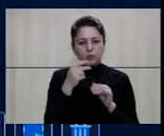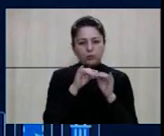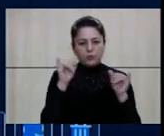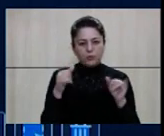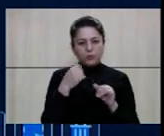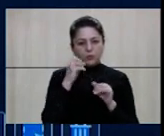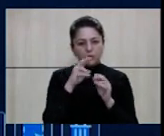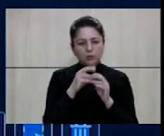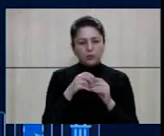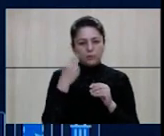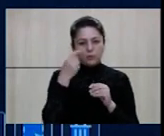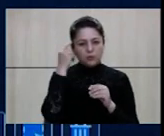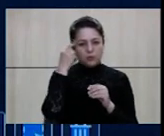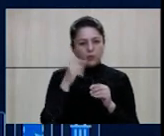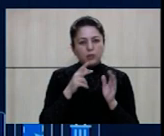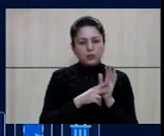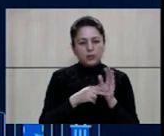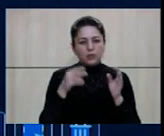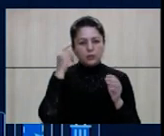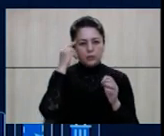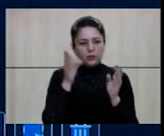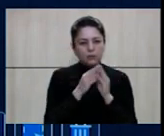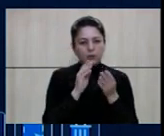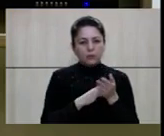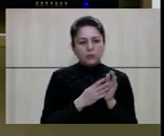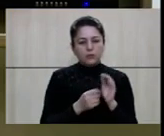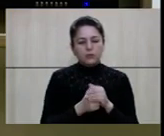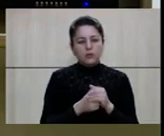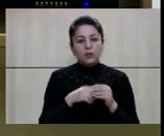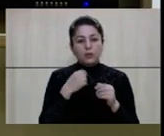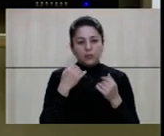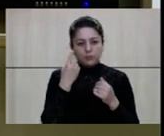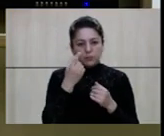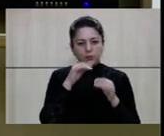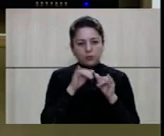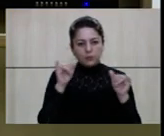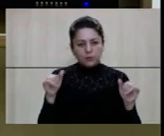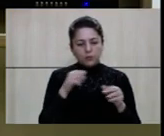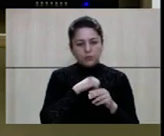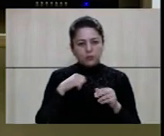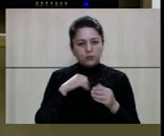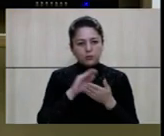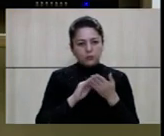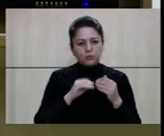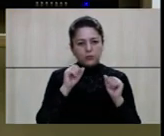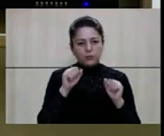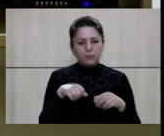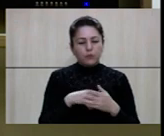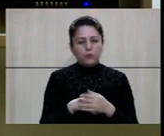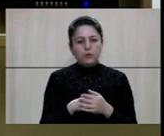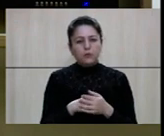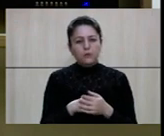bir dilda, 8 dildagi bilan 9. Endi 1 ni ko'paytirsak, o'zini yozib qo'ysak ham